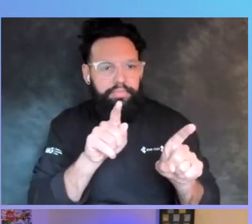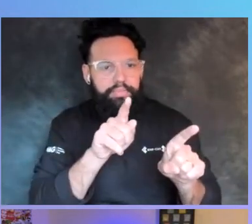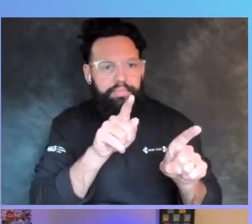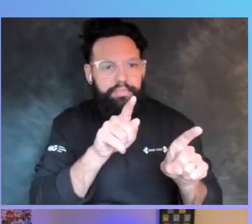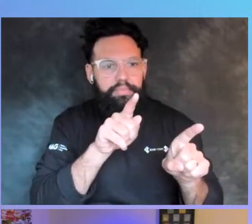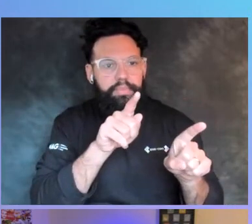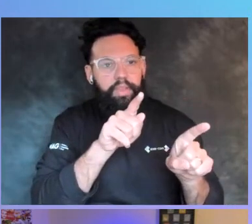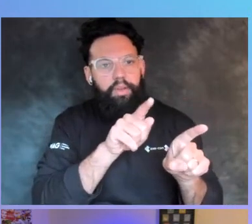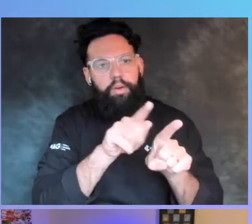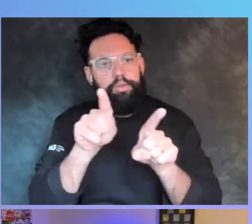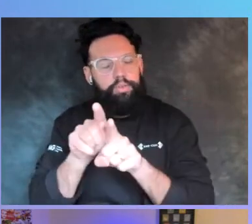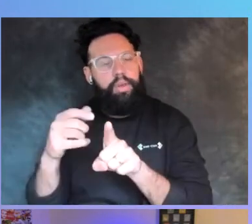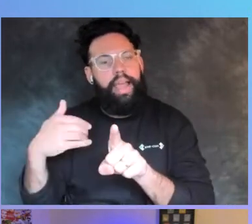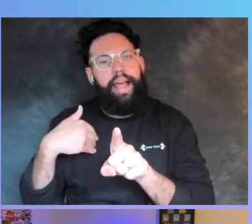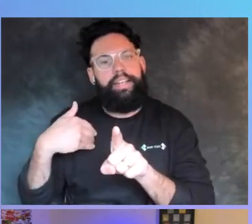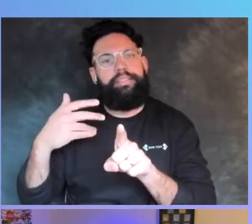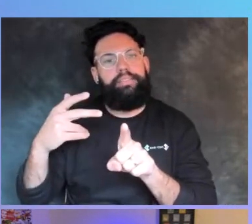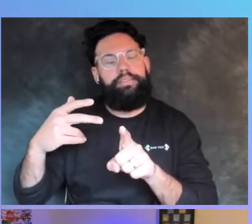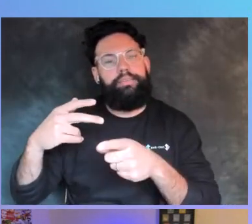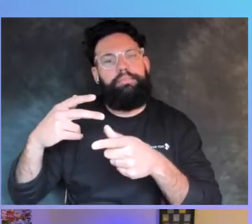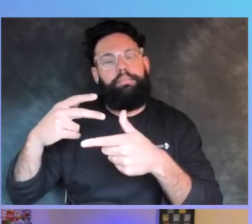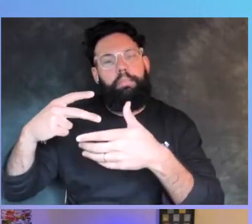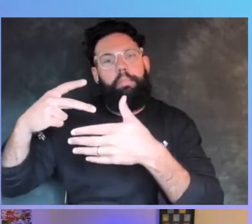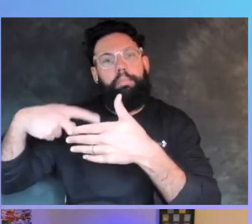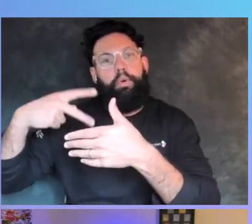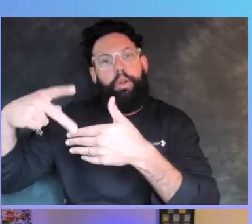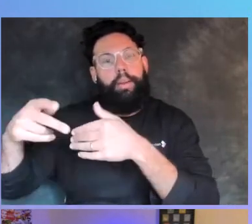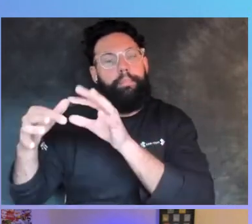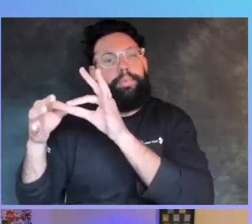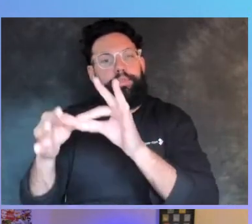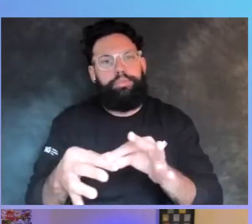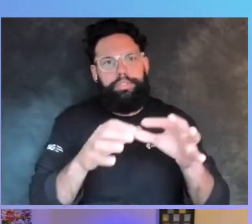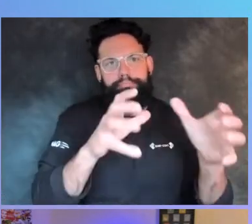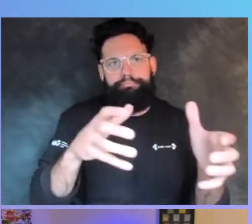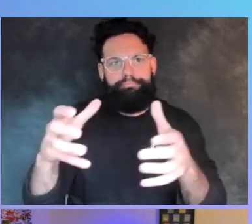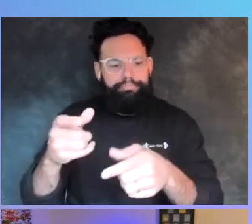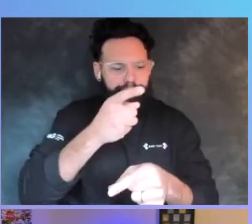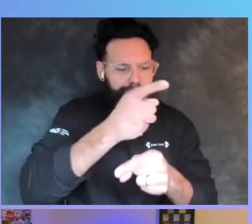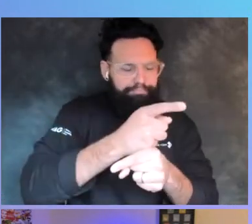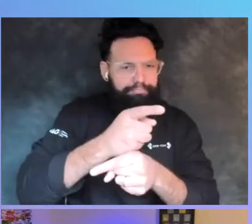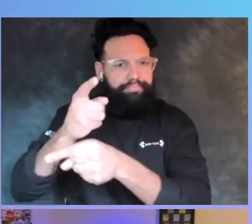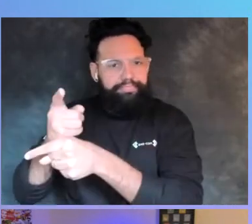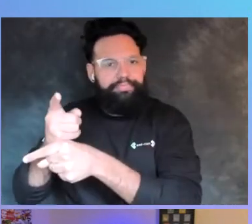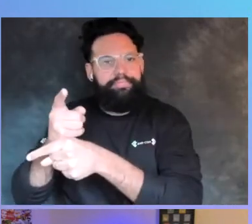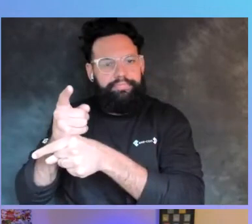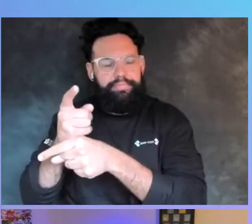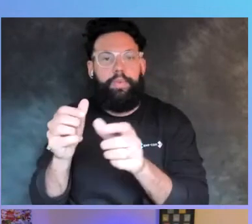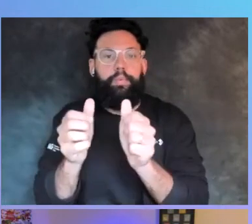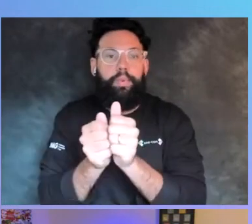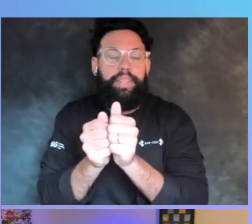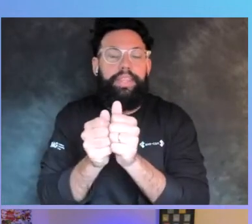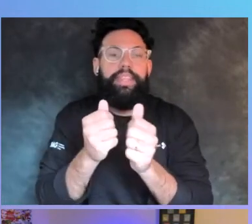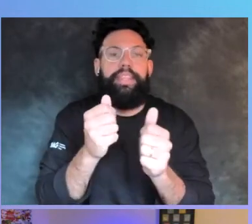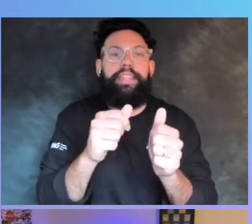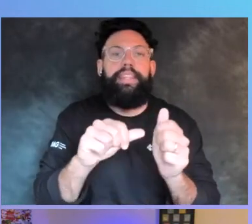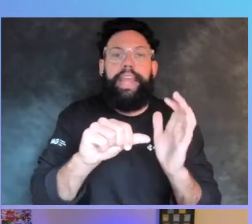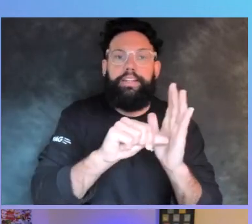programmatic association correct between the native label with its for attribute and the ID of the input